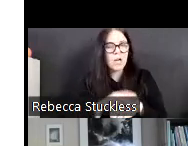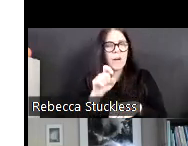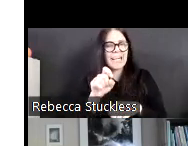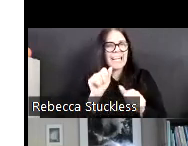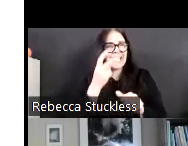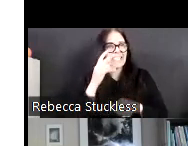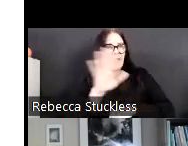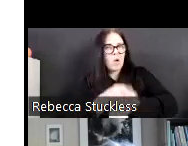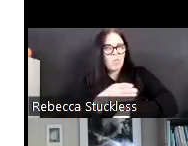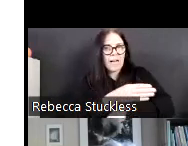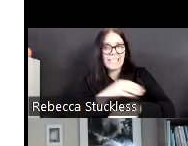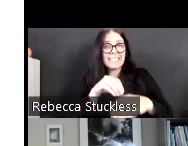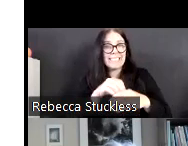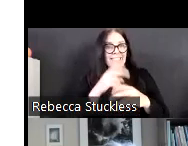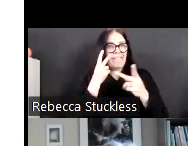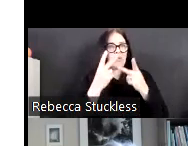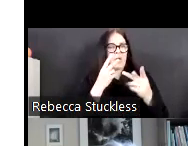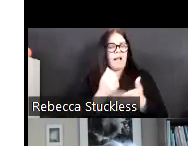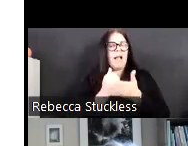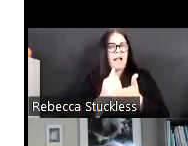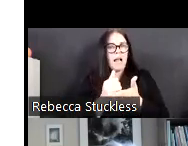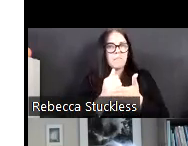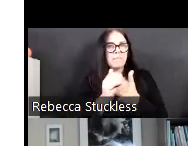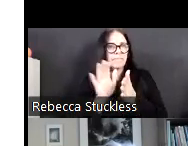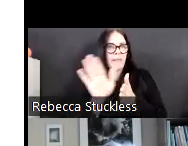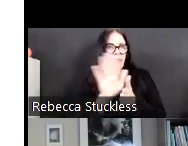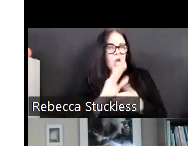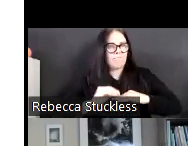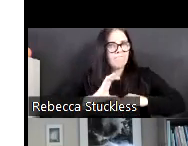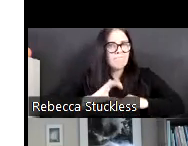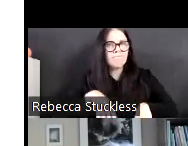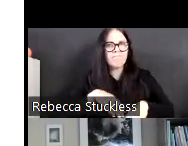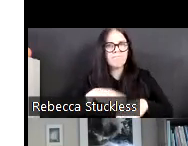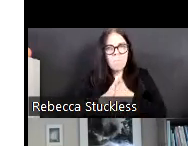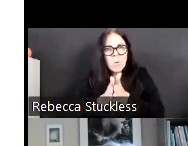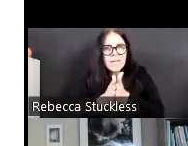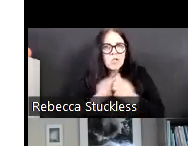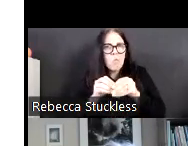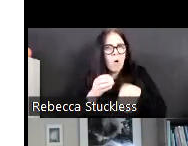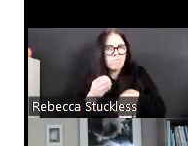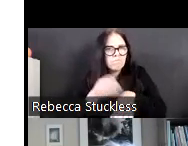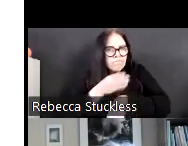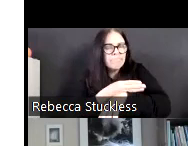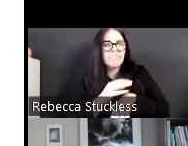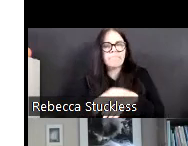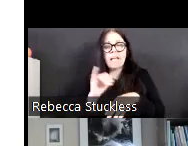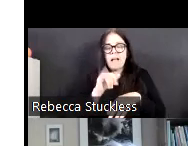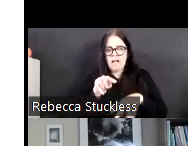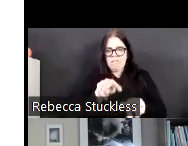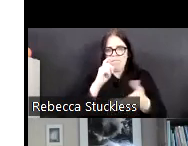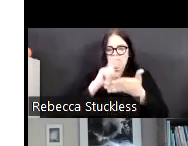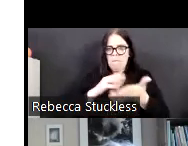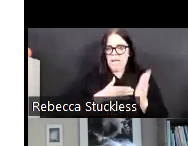visual format, which boosts their confidence and motivation. And they can see what skills they have improved, what they need to work